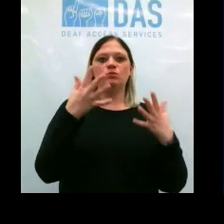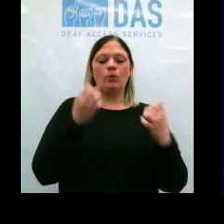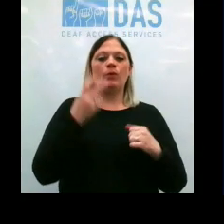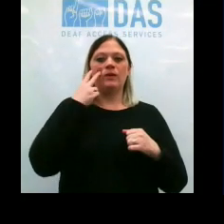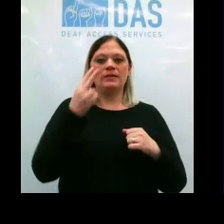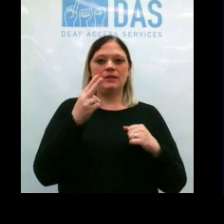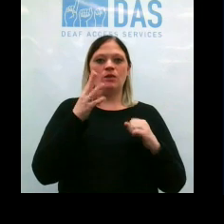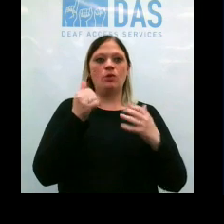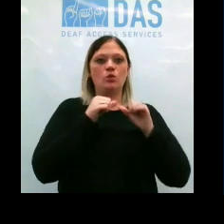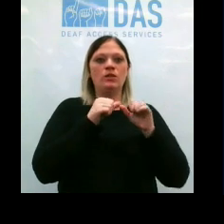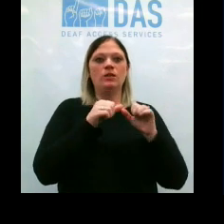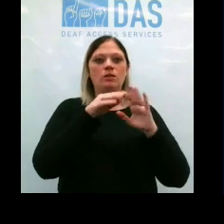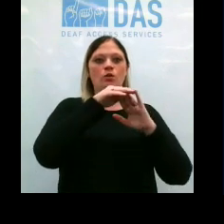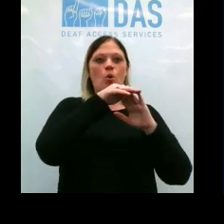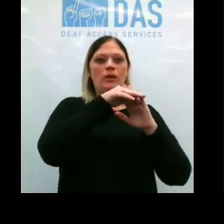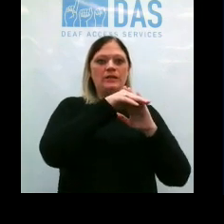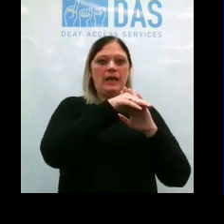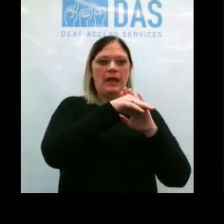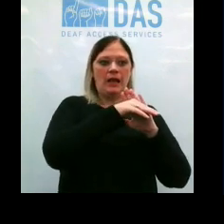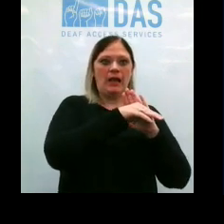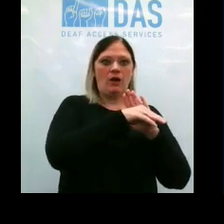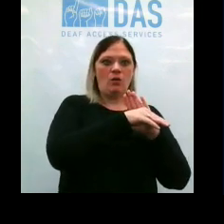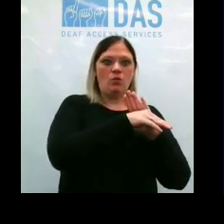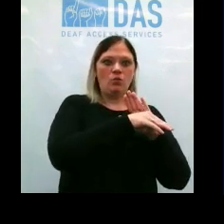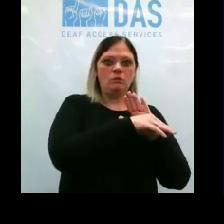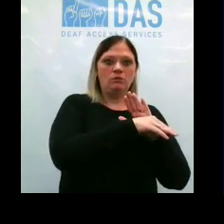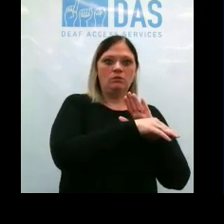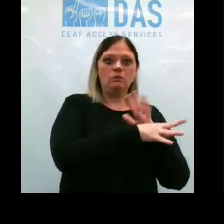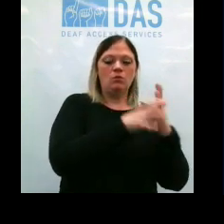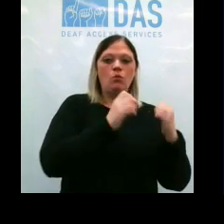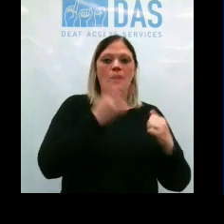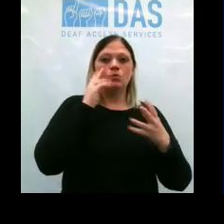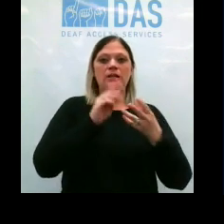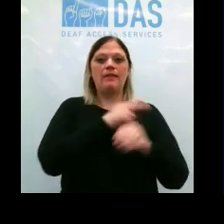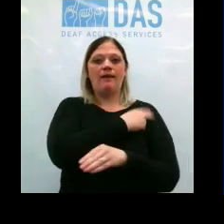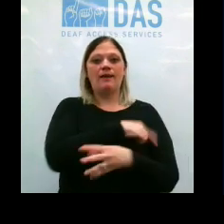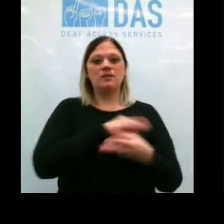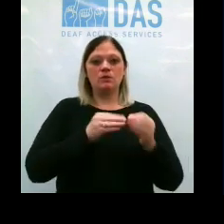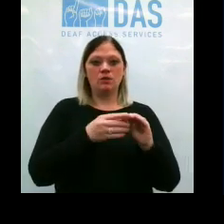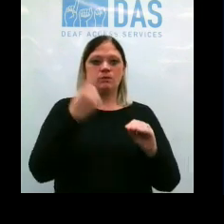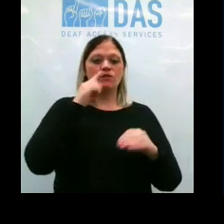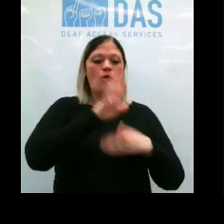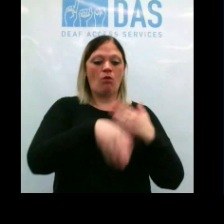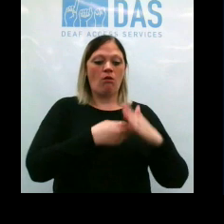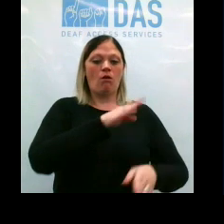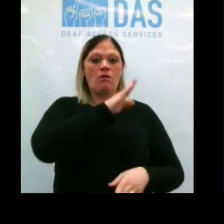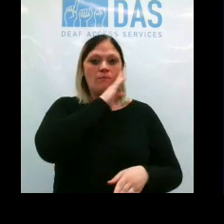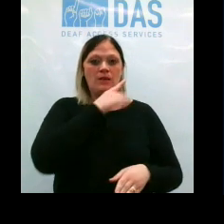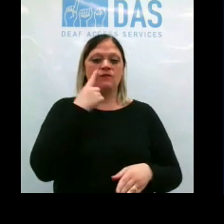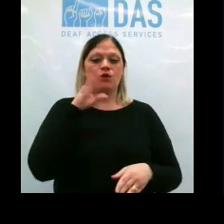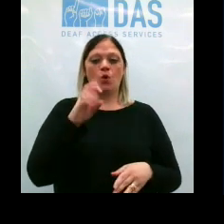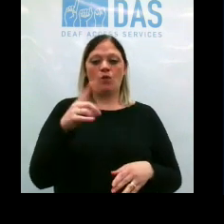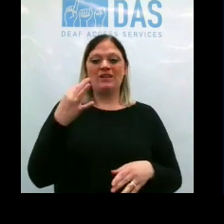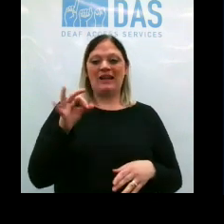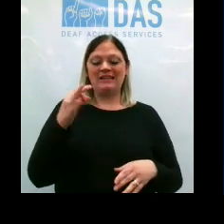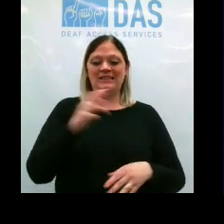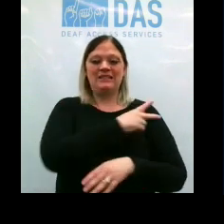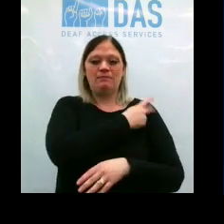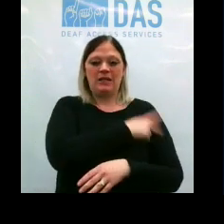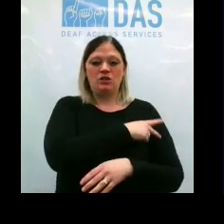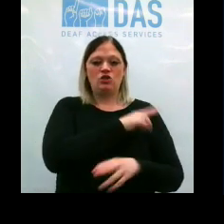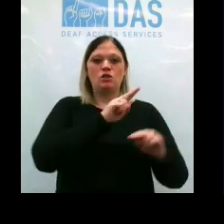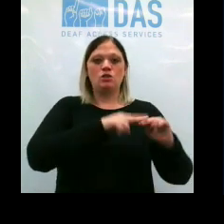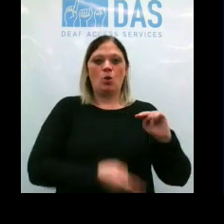continue heading downwards. We want to see hospital numbers for all beds that are COVID-19 patients go down. We want to continue to